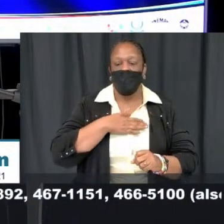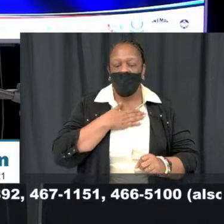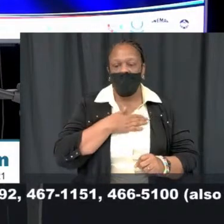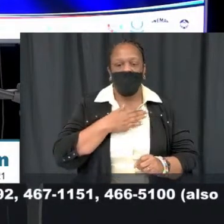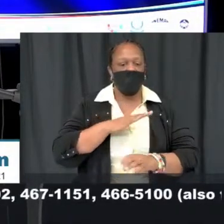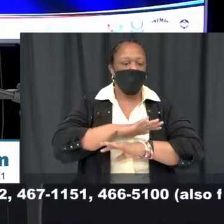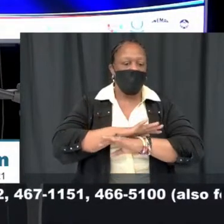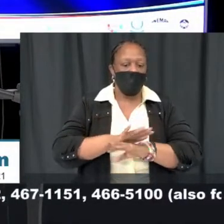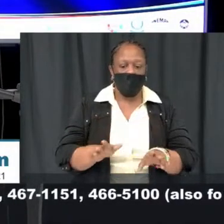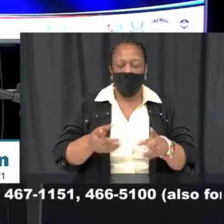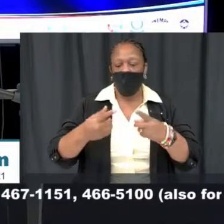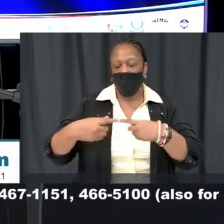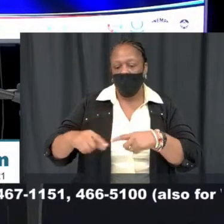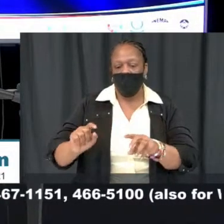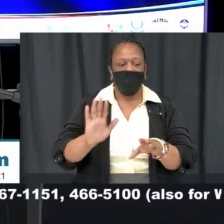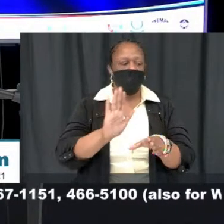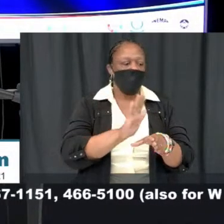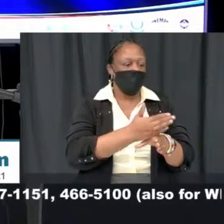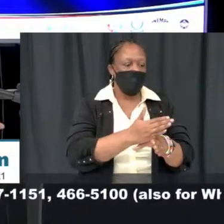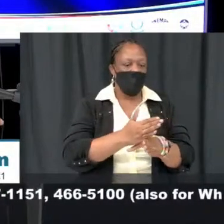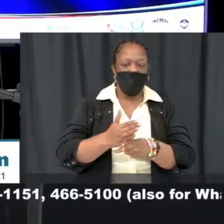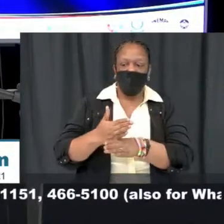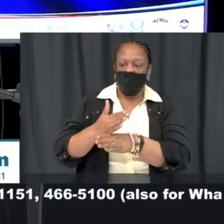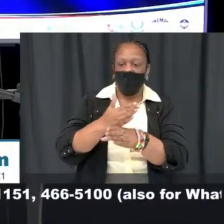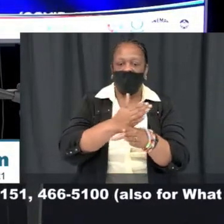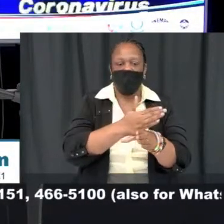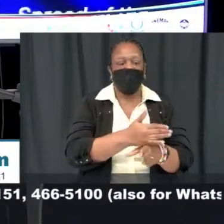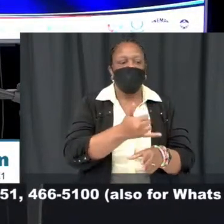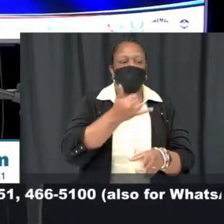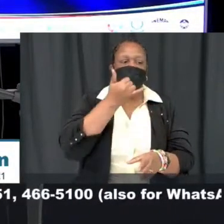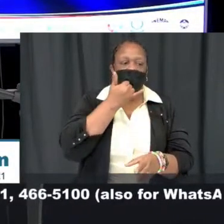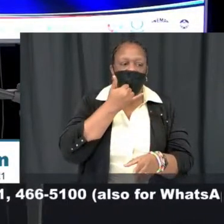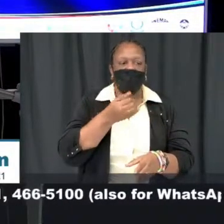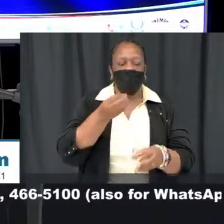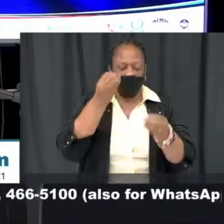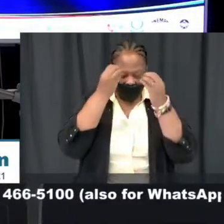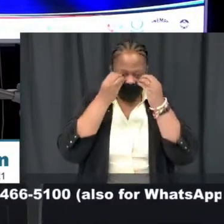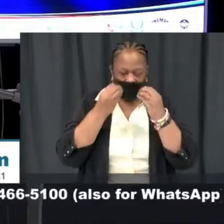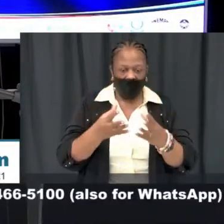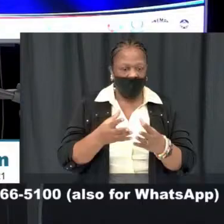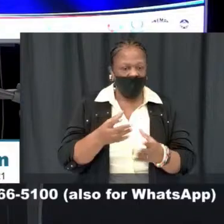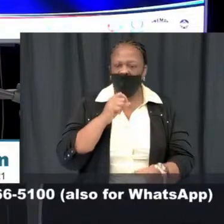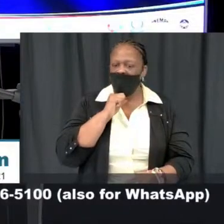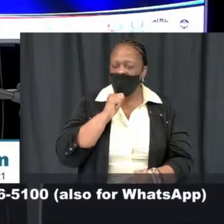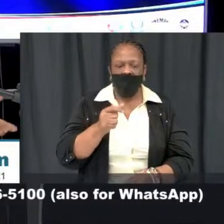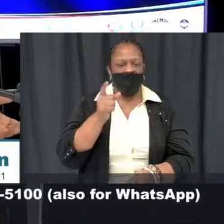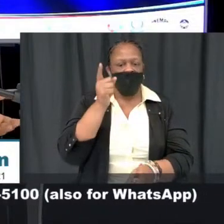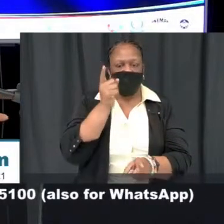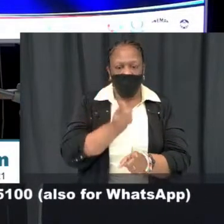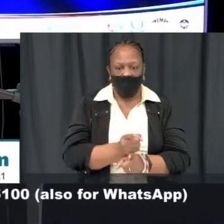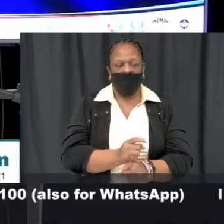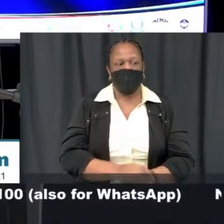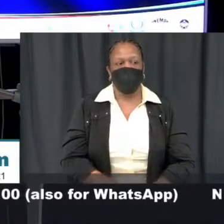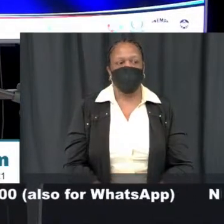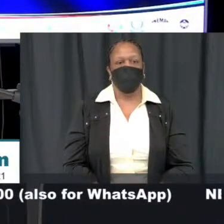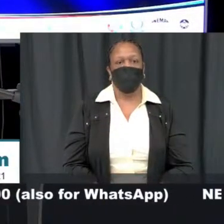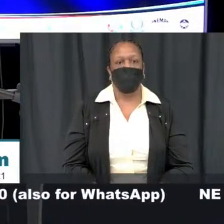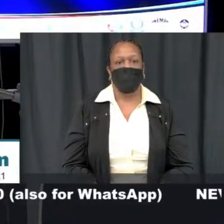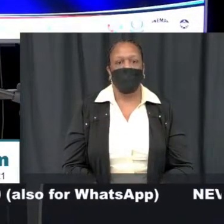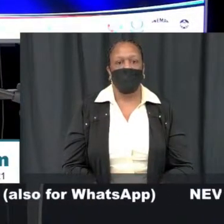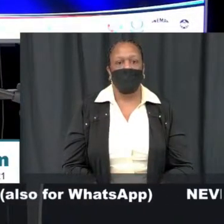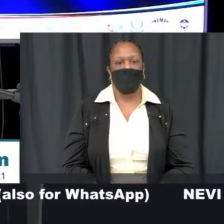Don't go around and target the people. It's not right. Mr. Williams have been